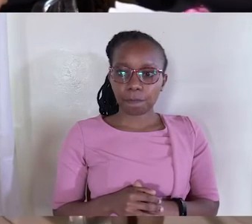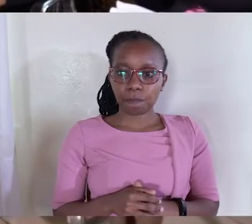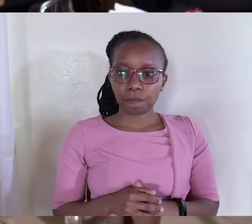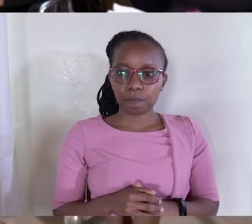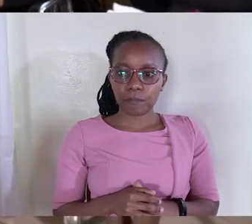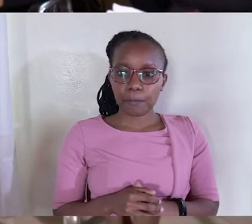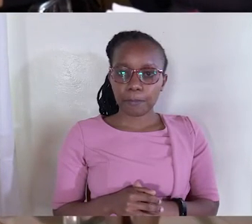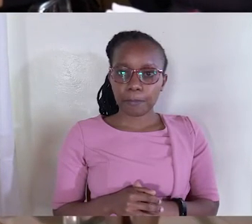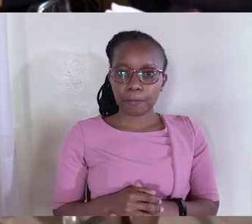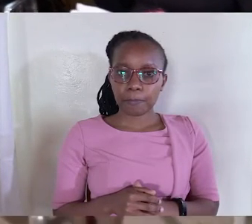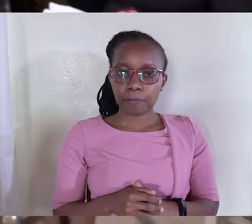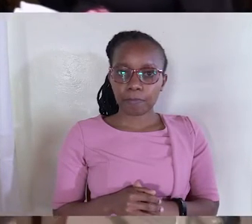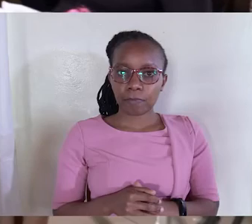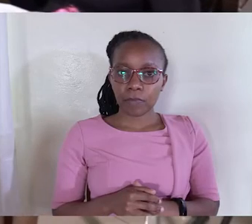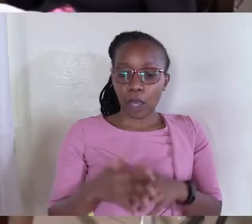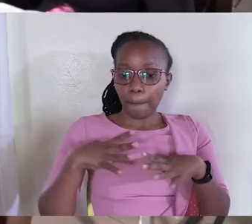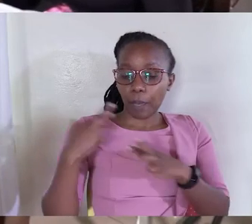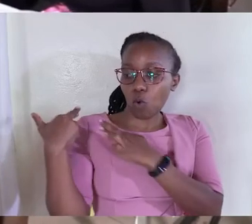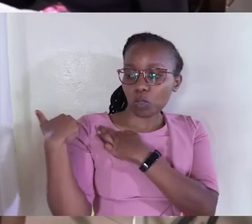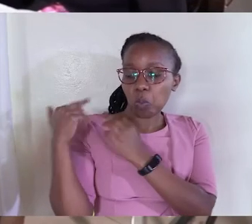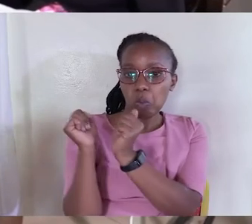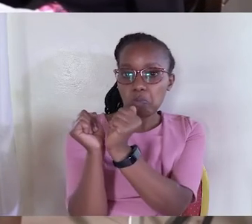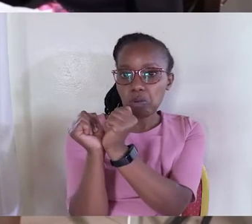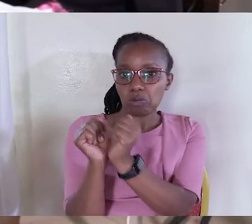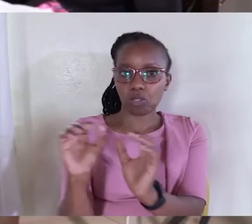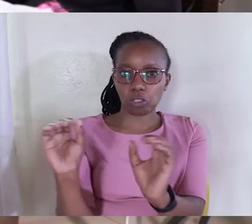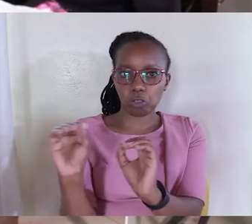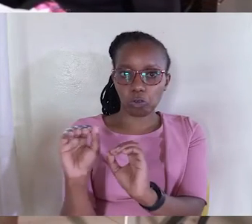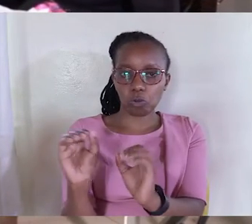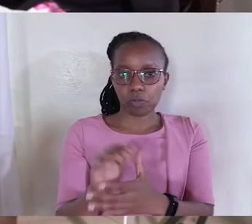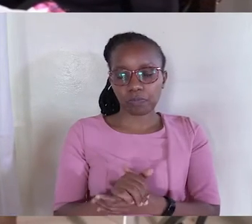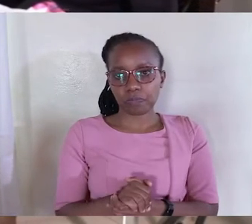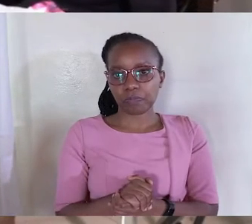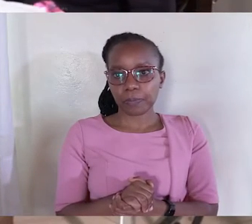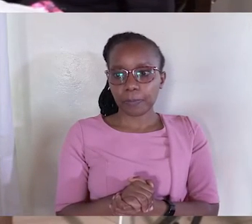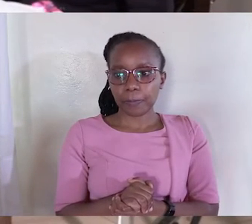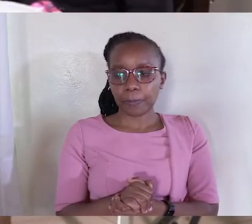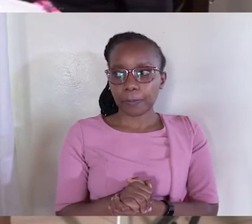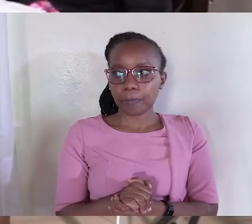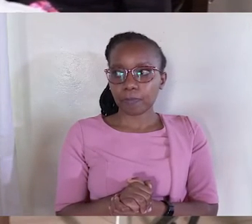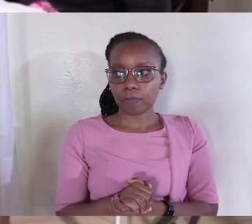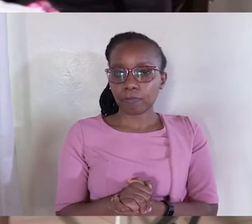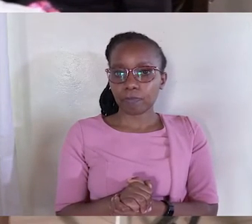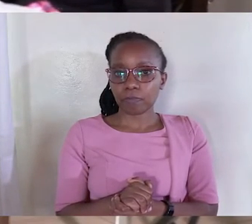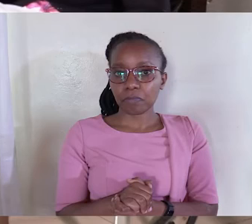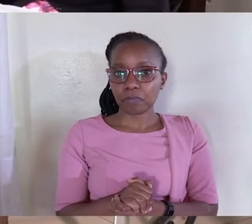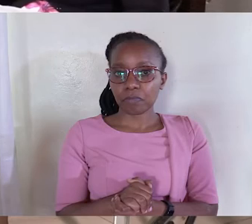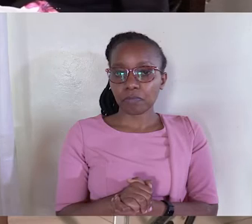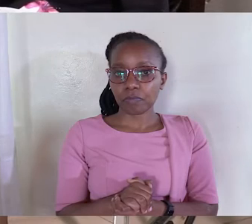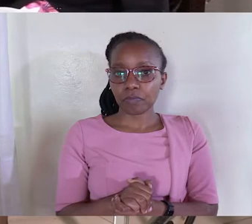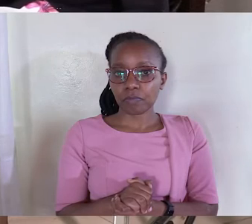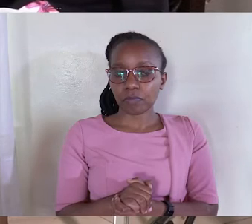tendencies of impunity. This is because perpetrators have not been brought to book and they've been able to get away with